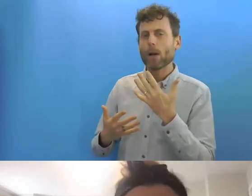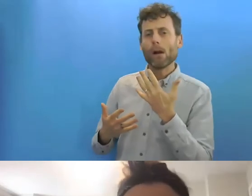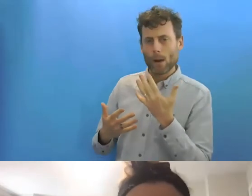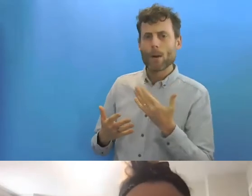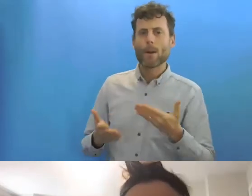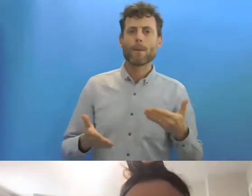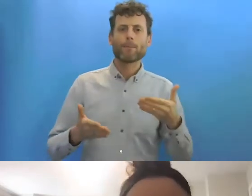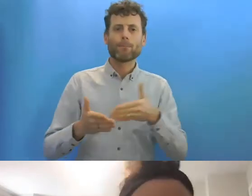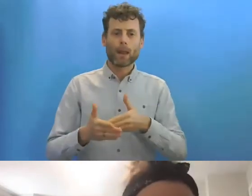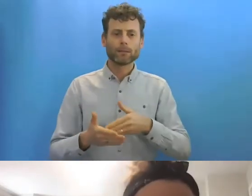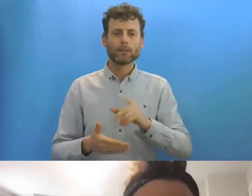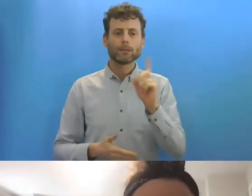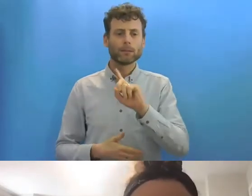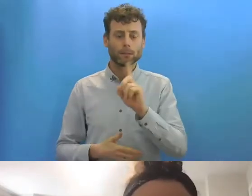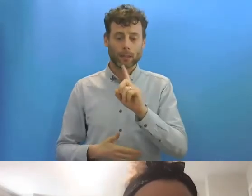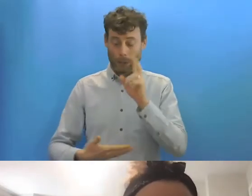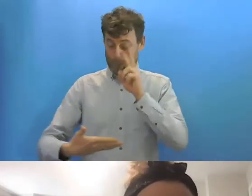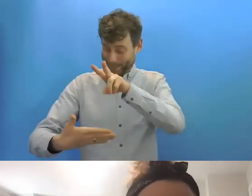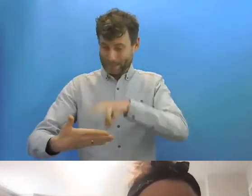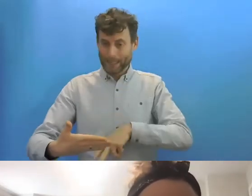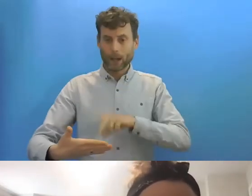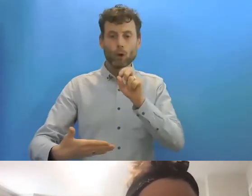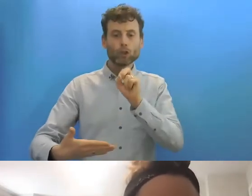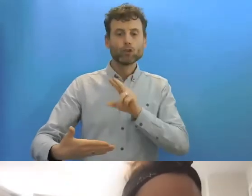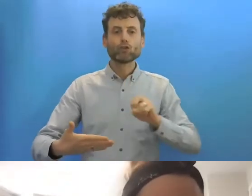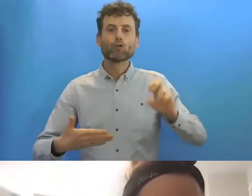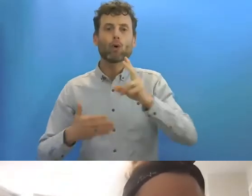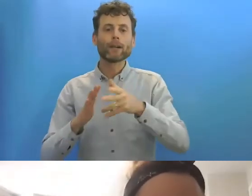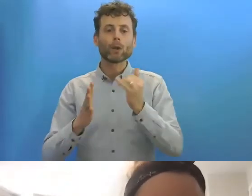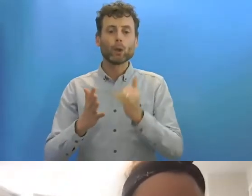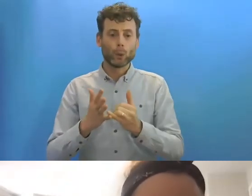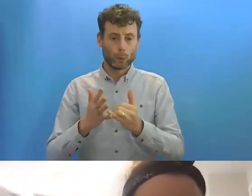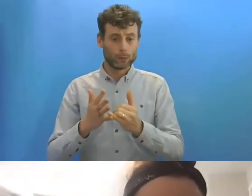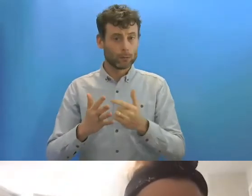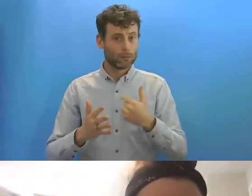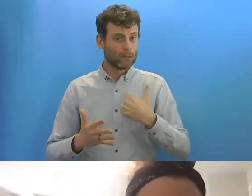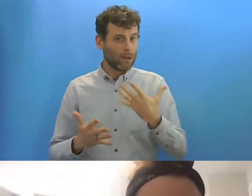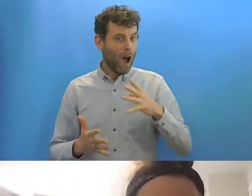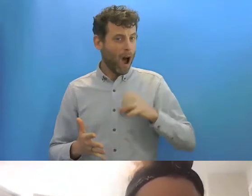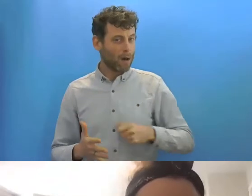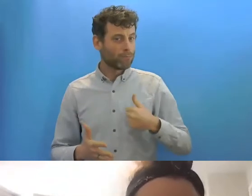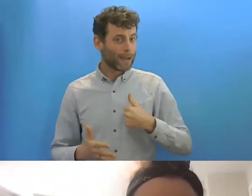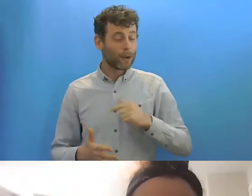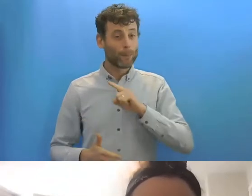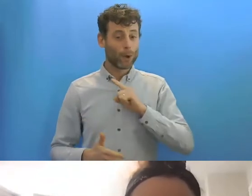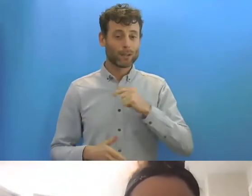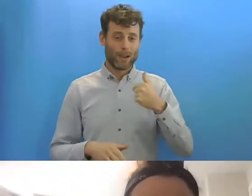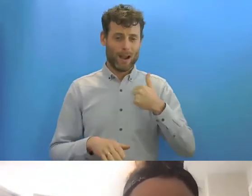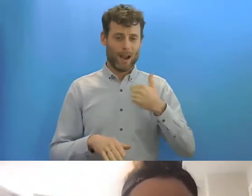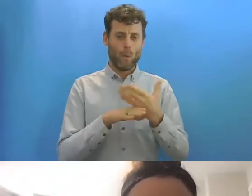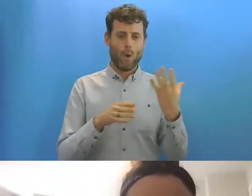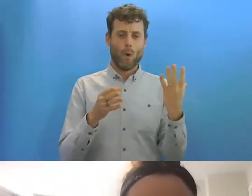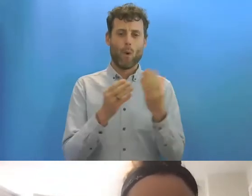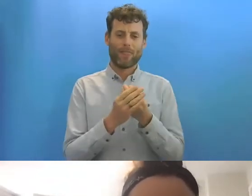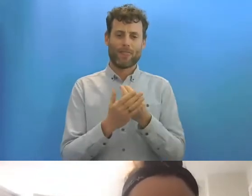news is just like heartbreaking. I'm currently employed by Arts Admin, who do a lot of international work across Europe as